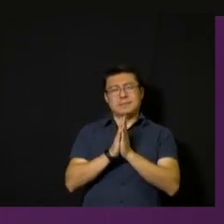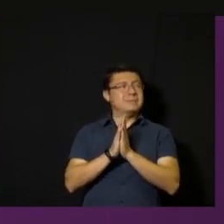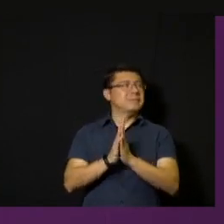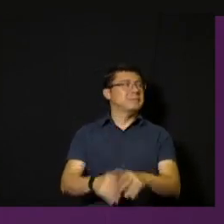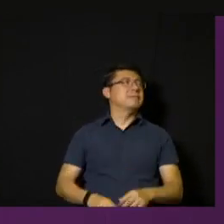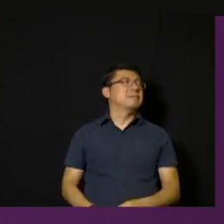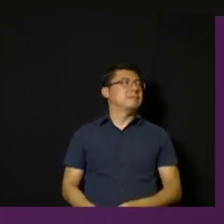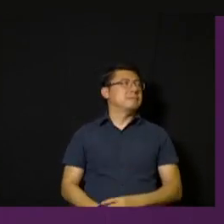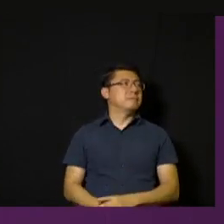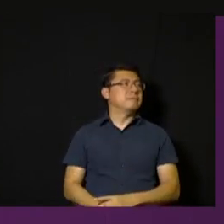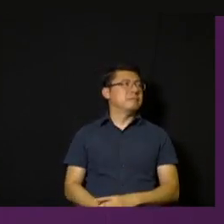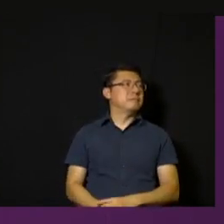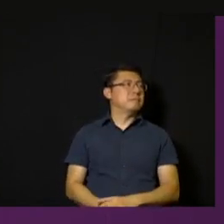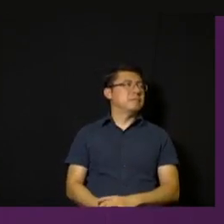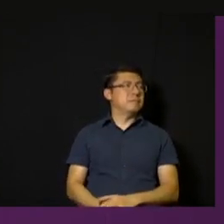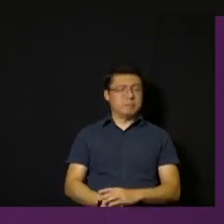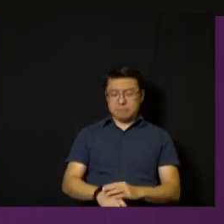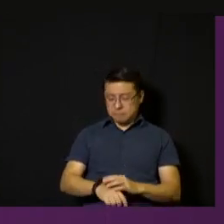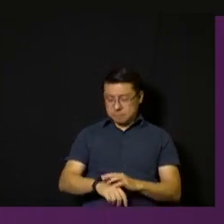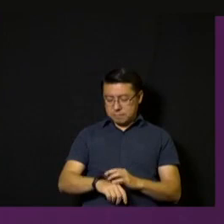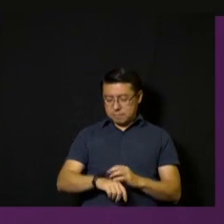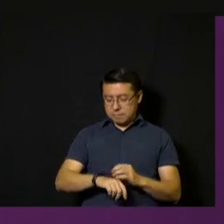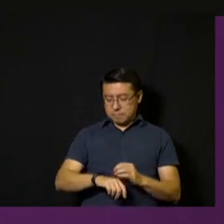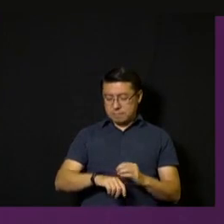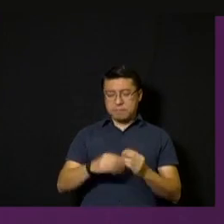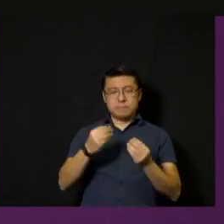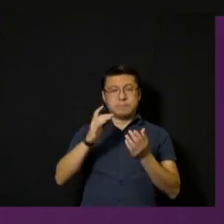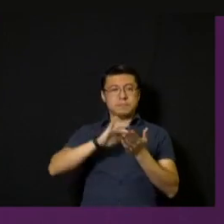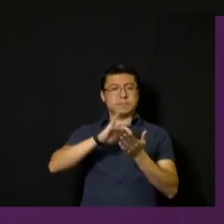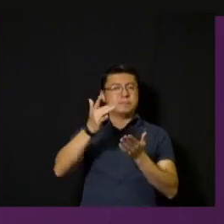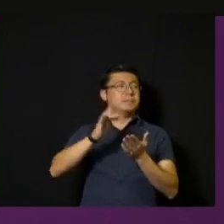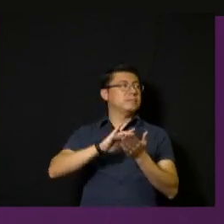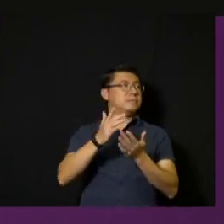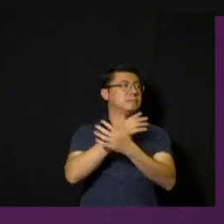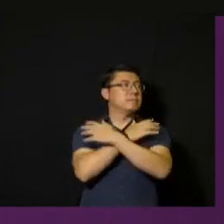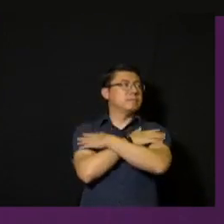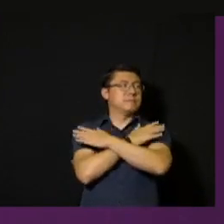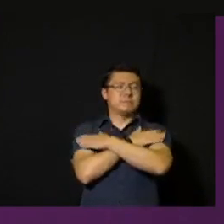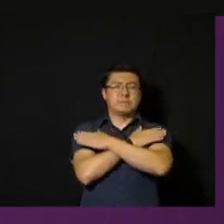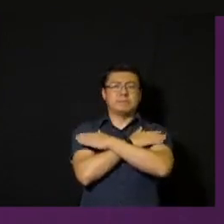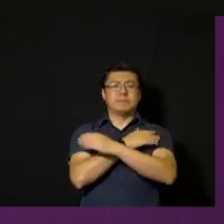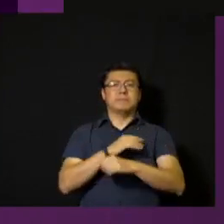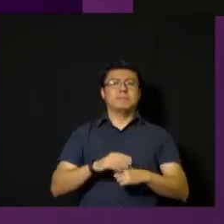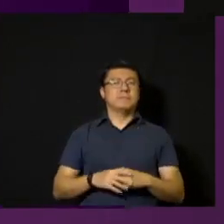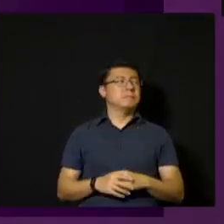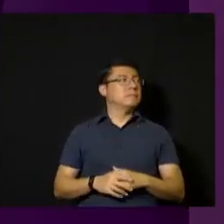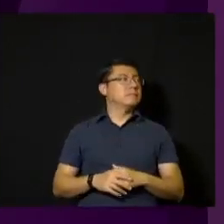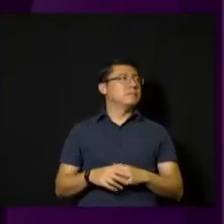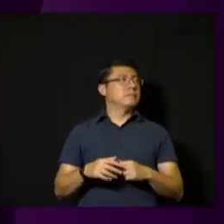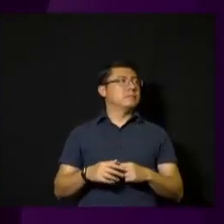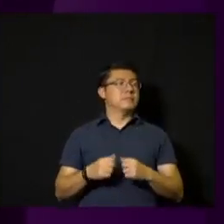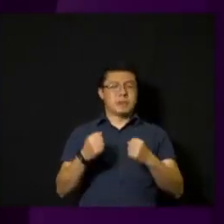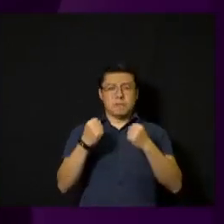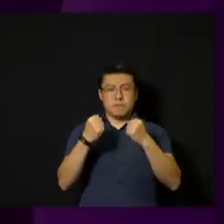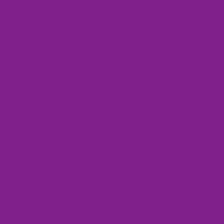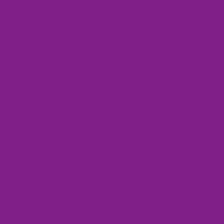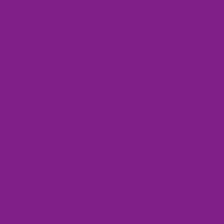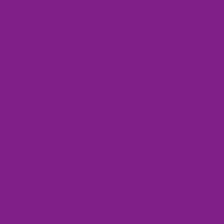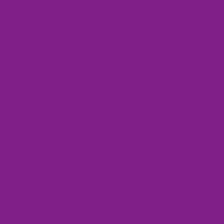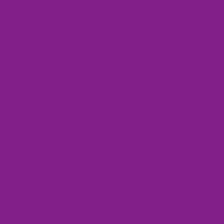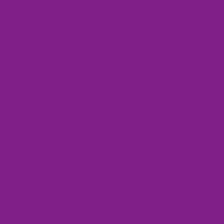very big hug. Gracias.